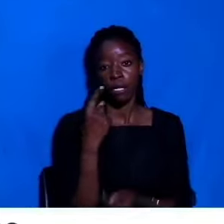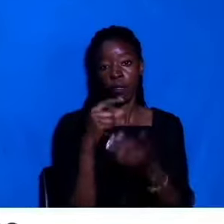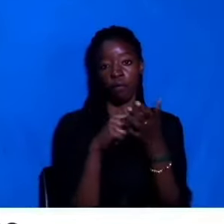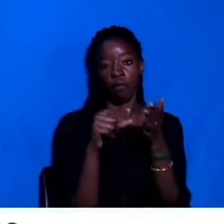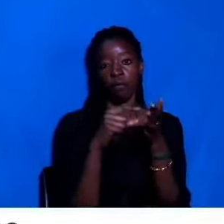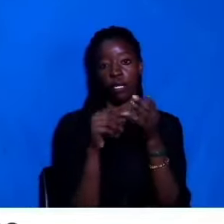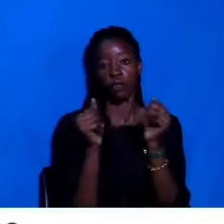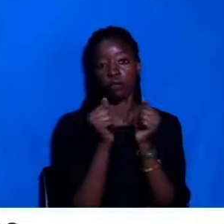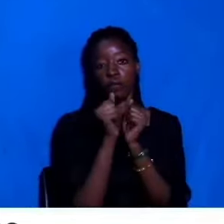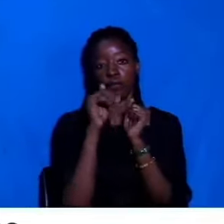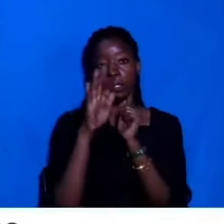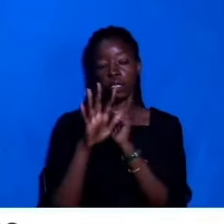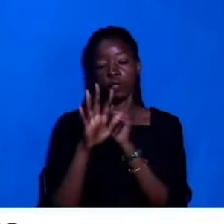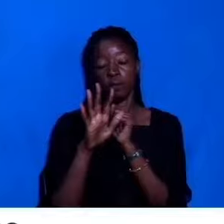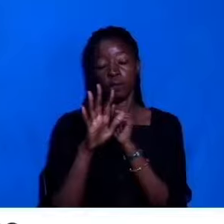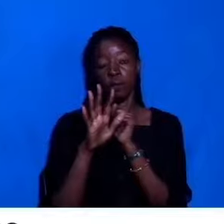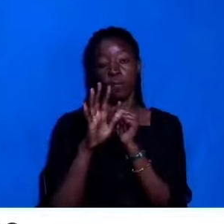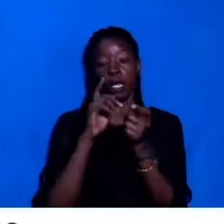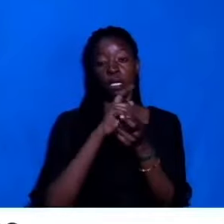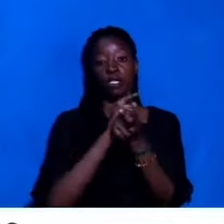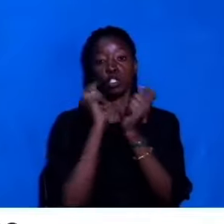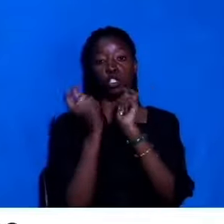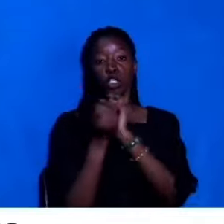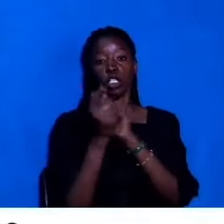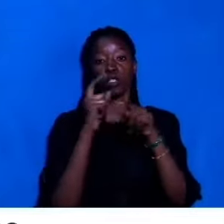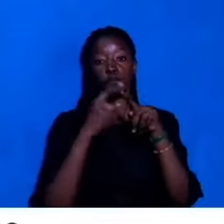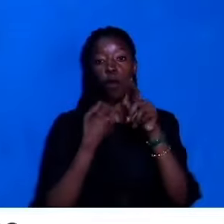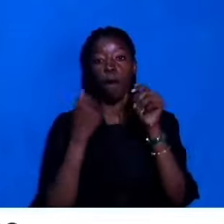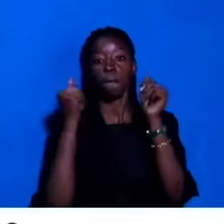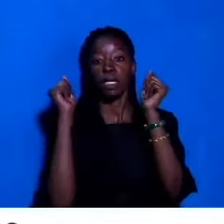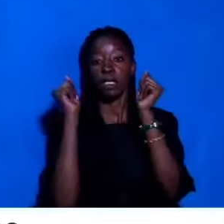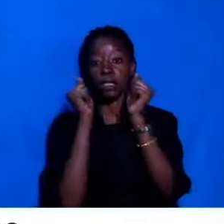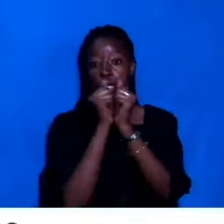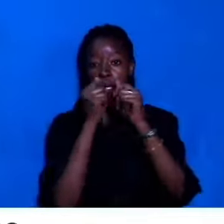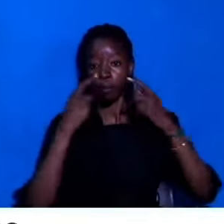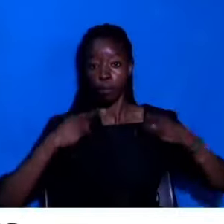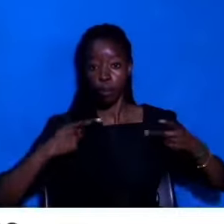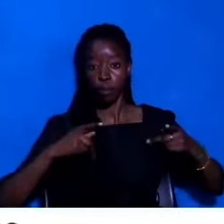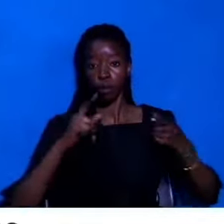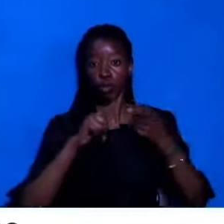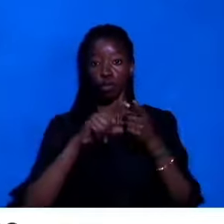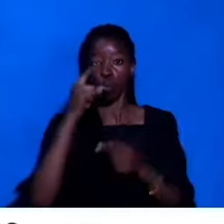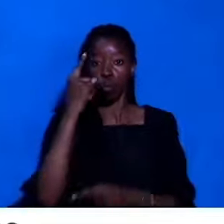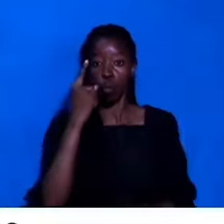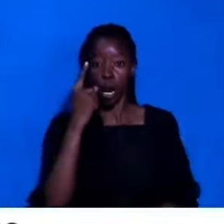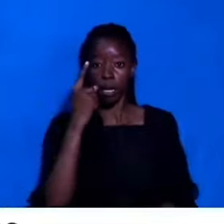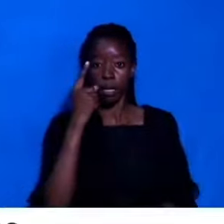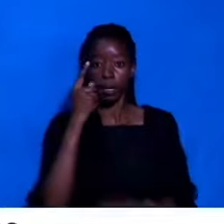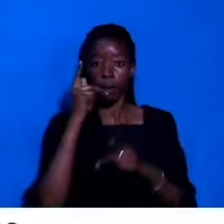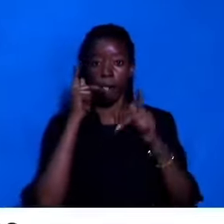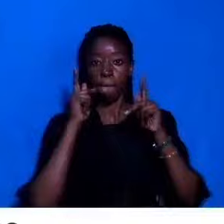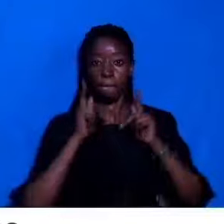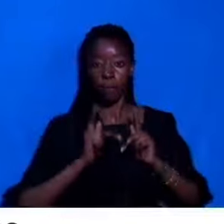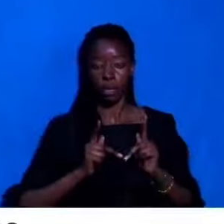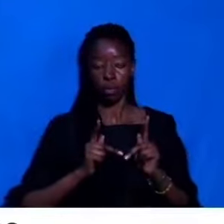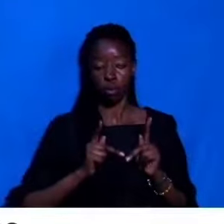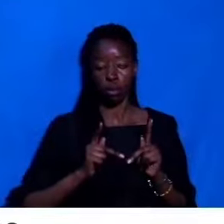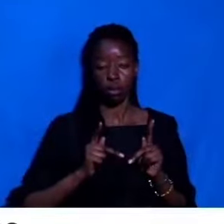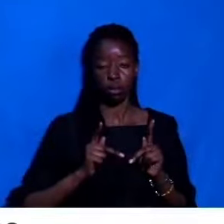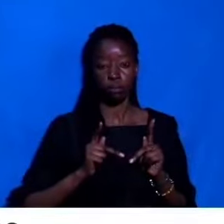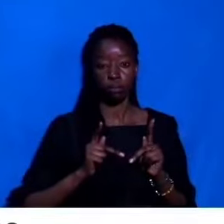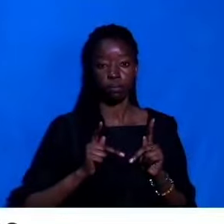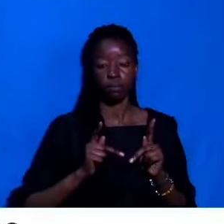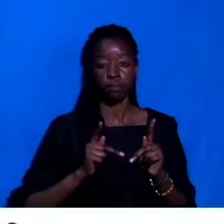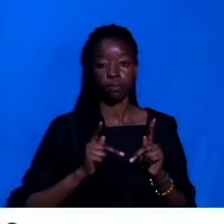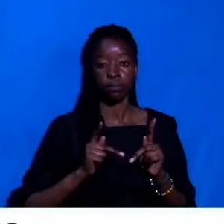The address changes from 10 of them in chapter 15, in verse 15 to one of them. Yes. The